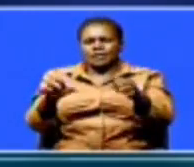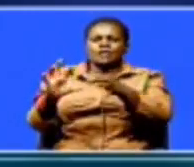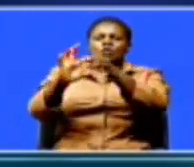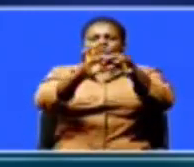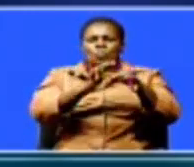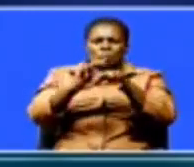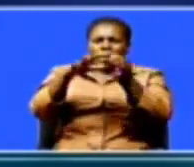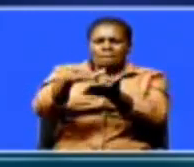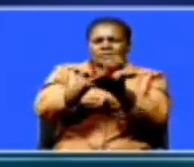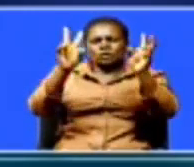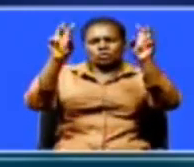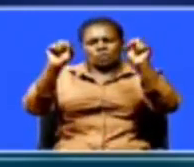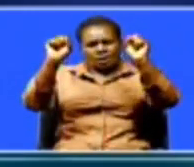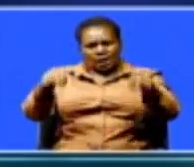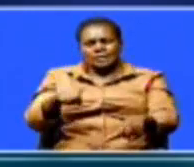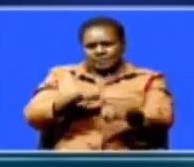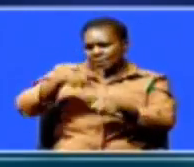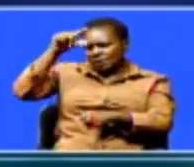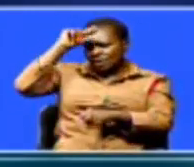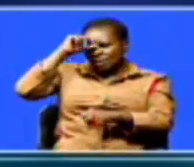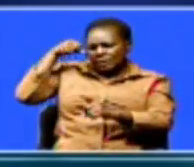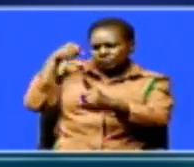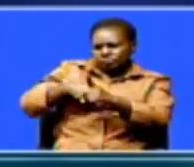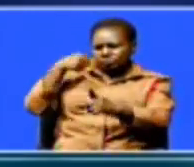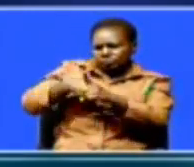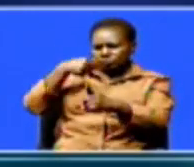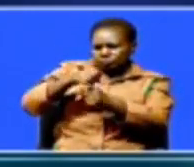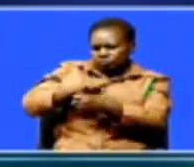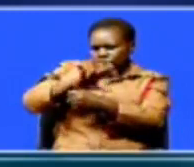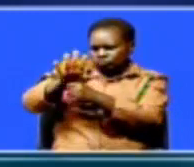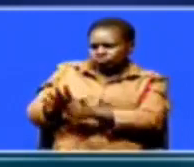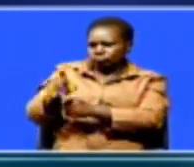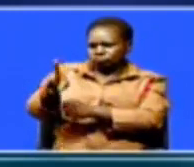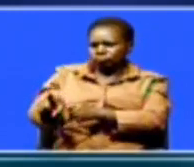very fundamental issues. Surely when the government is fighting COVID,